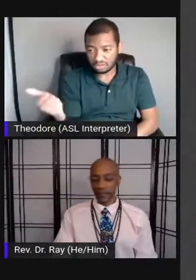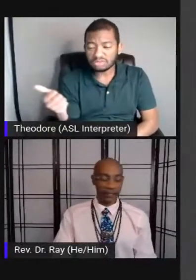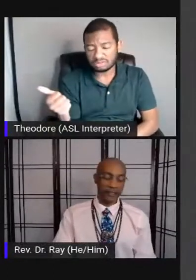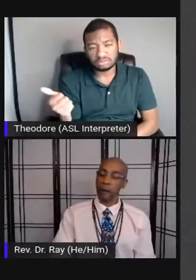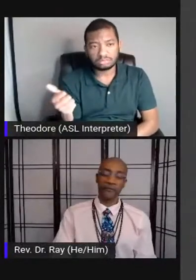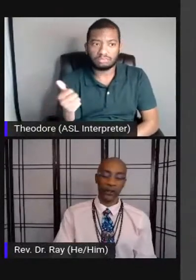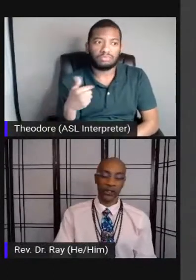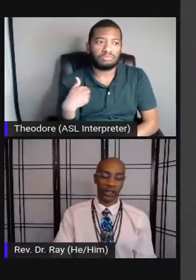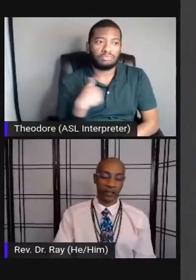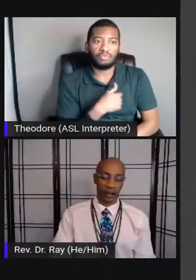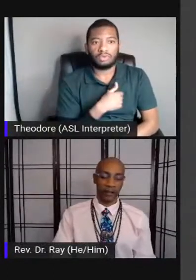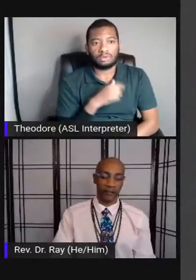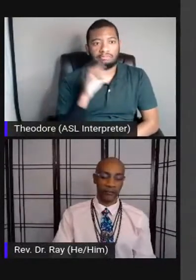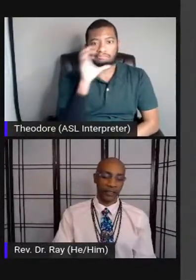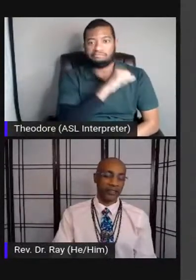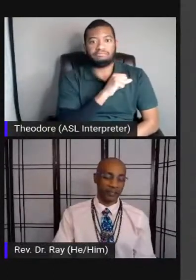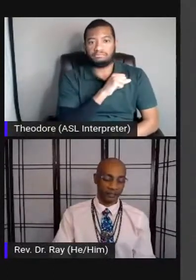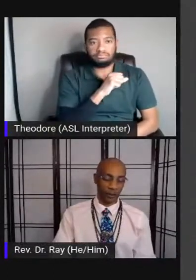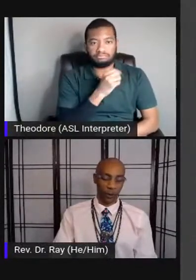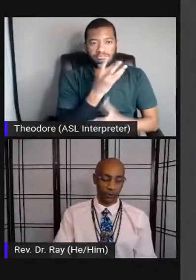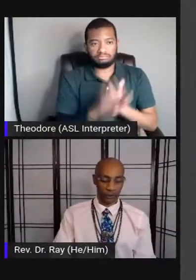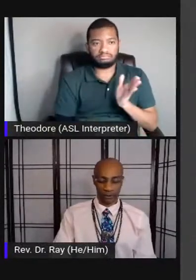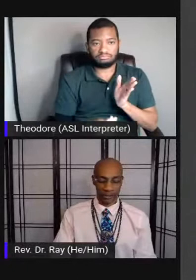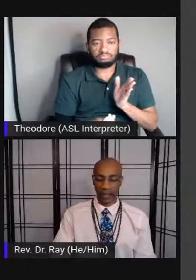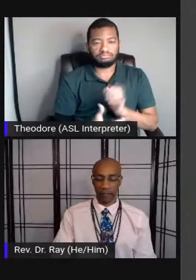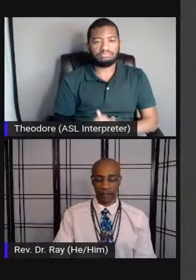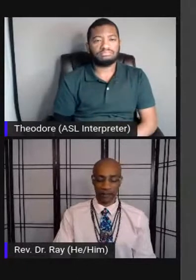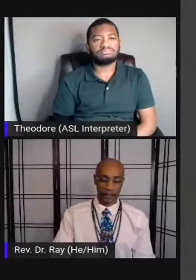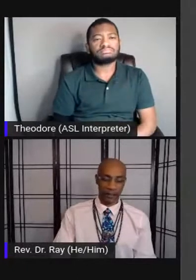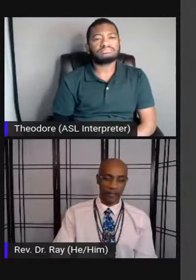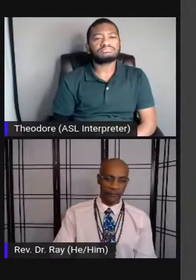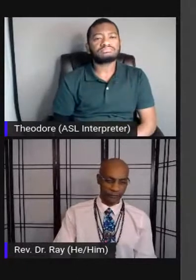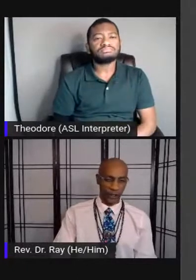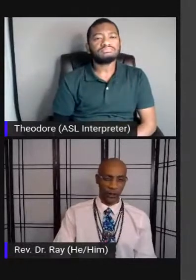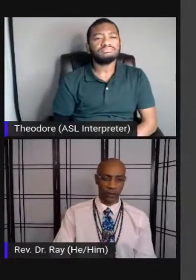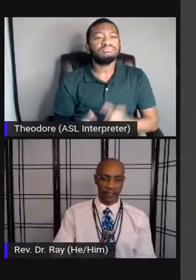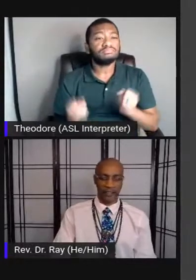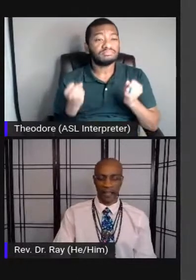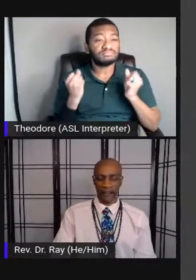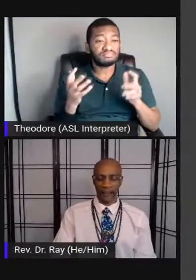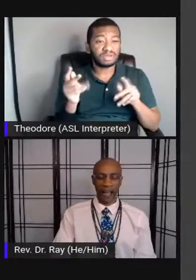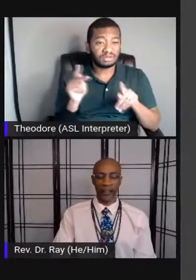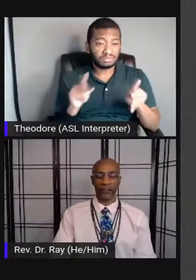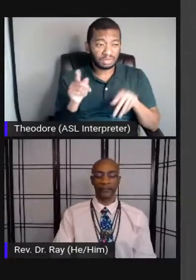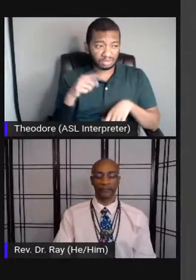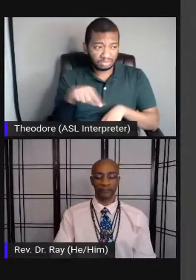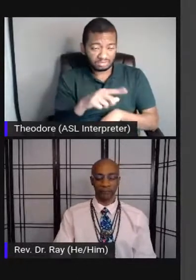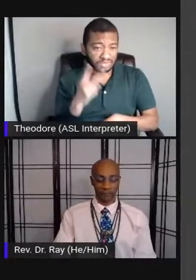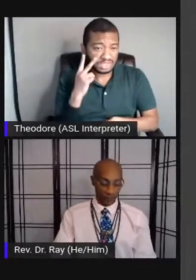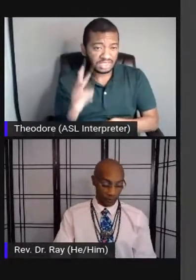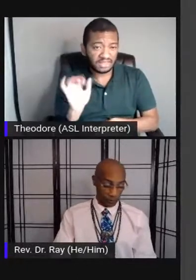probably seen some version of this quote or statement, fear is a liar.